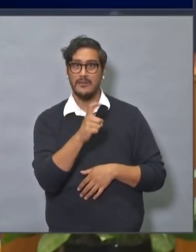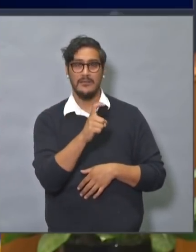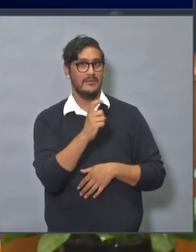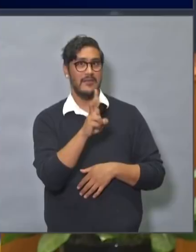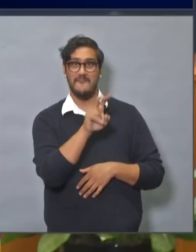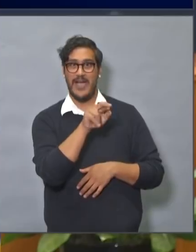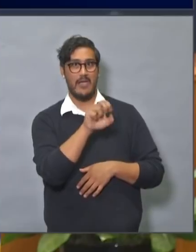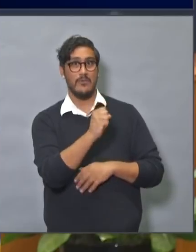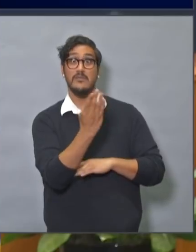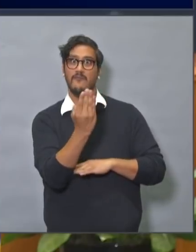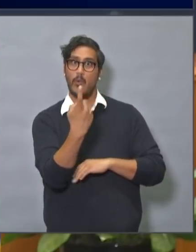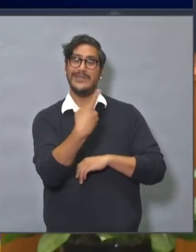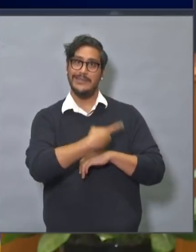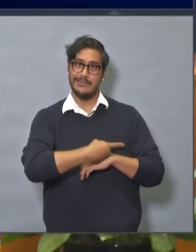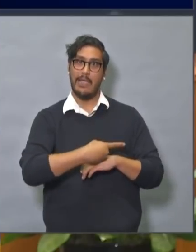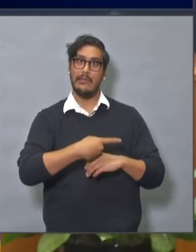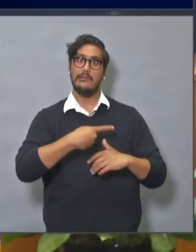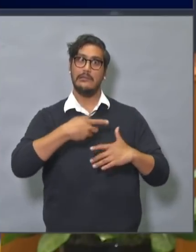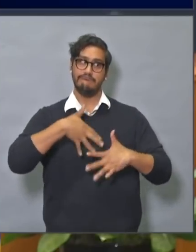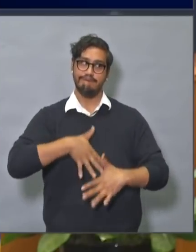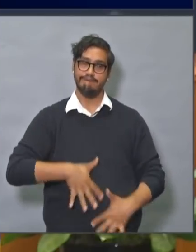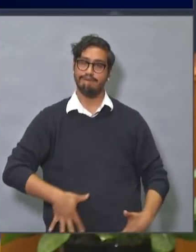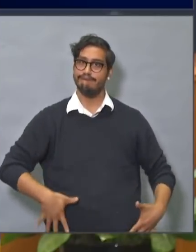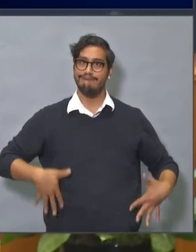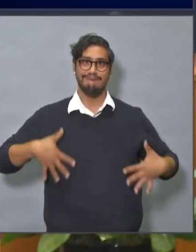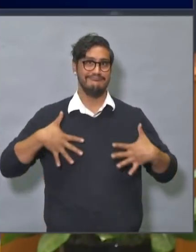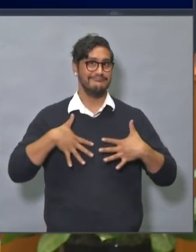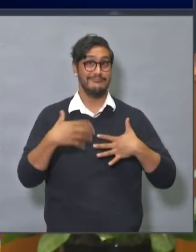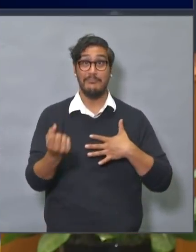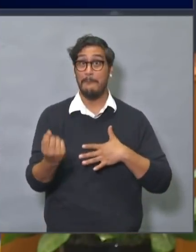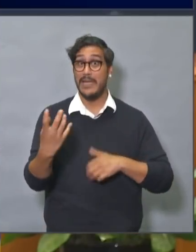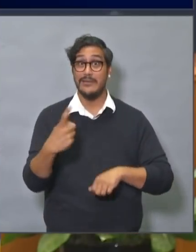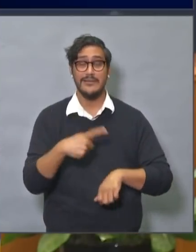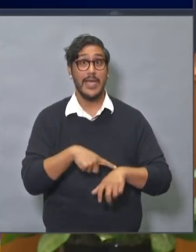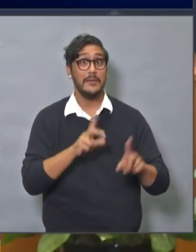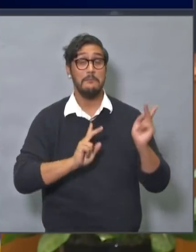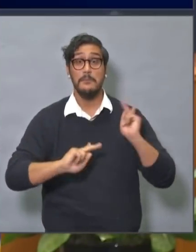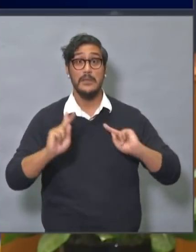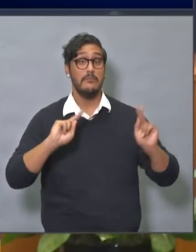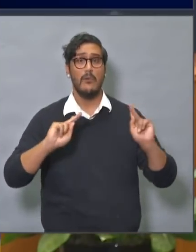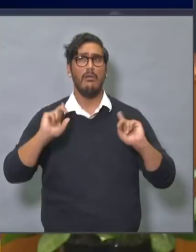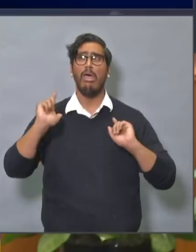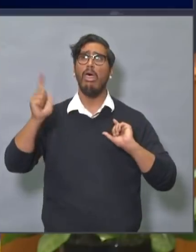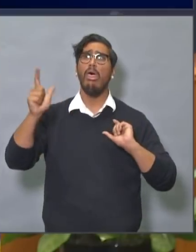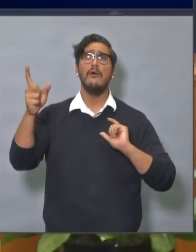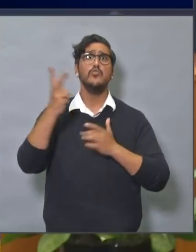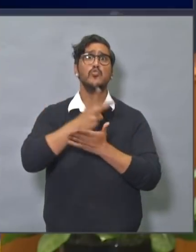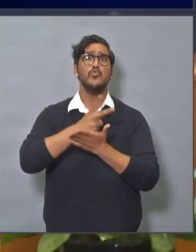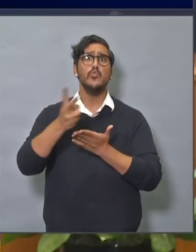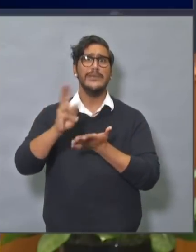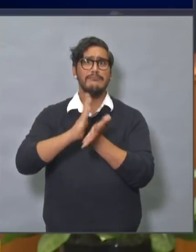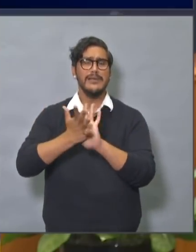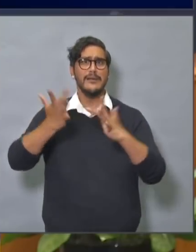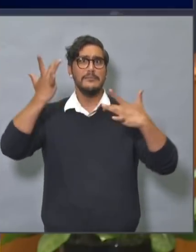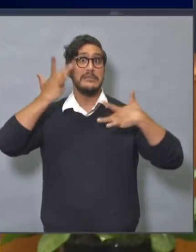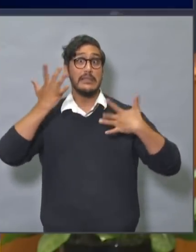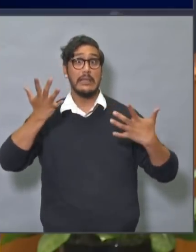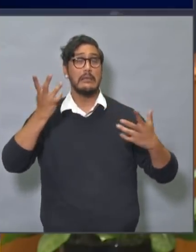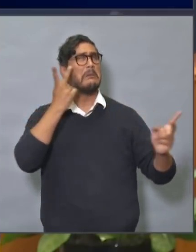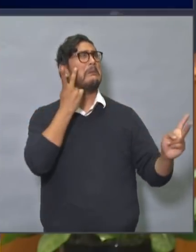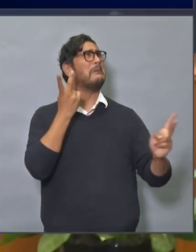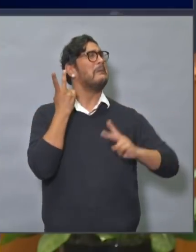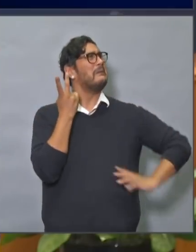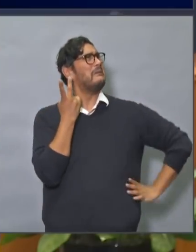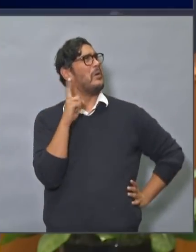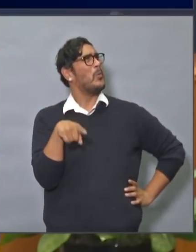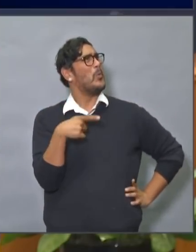incubation period. And oftentimes people aren't really sure where they got it and what they might have been doing over time,